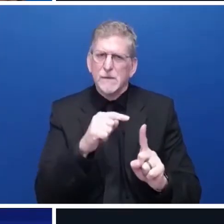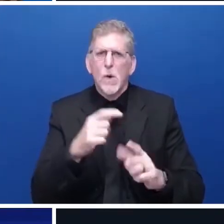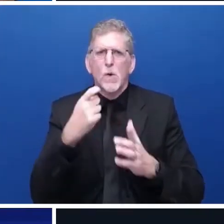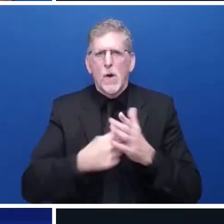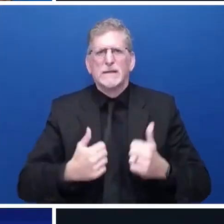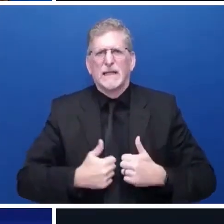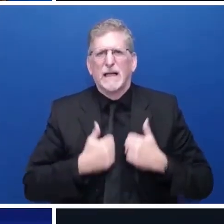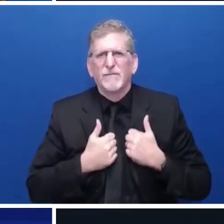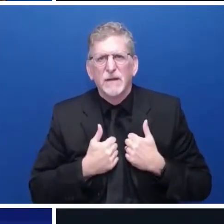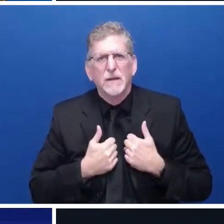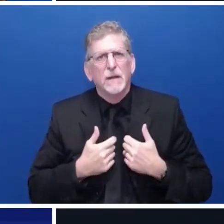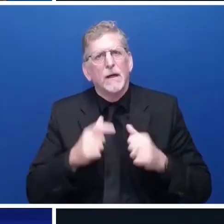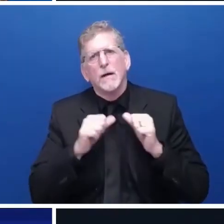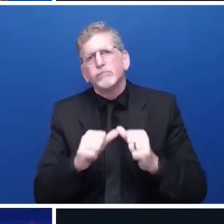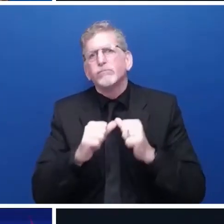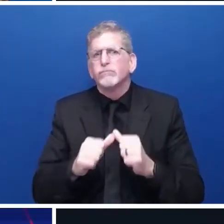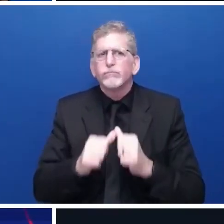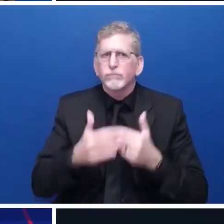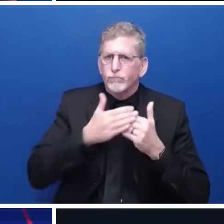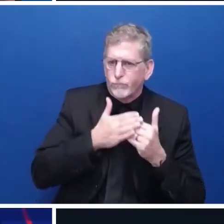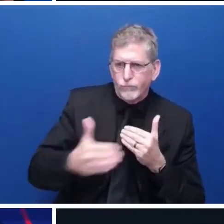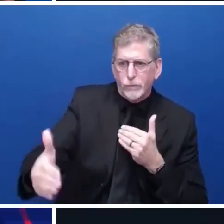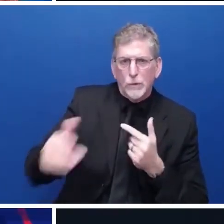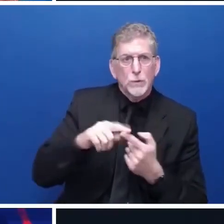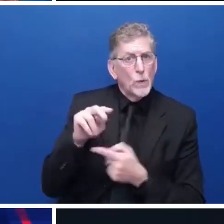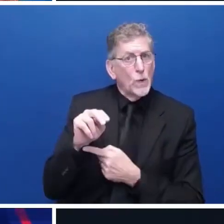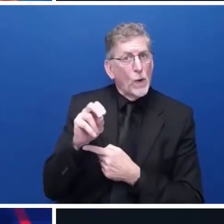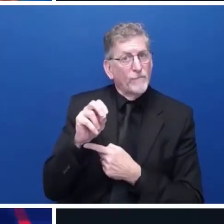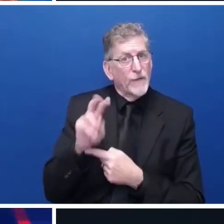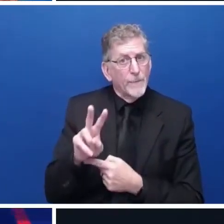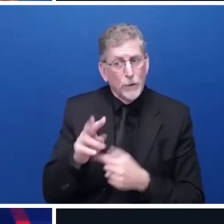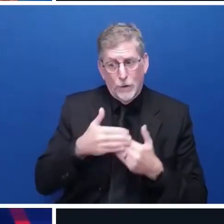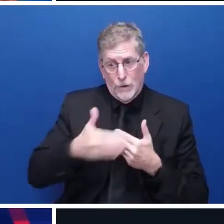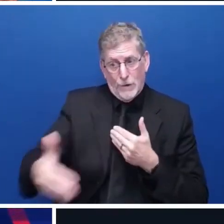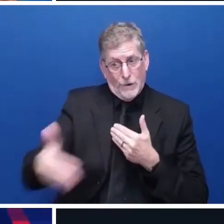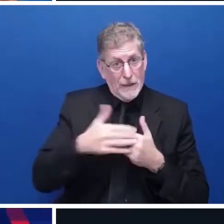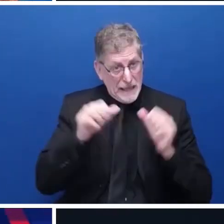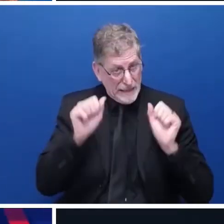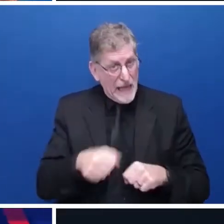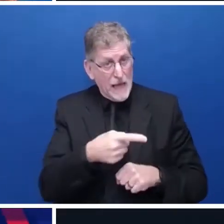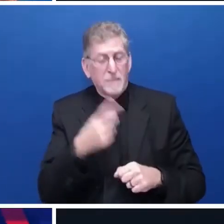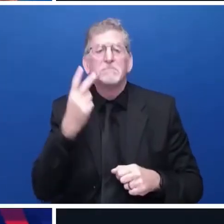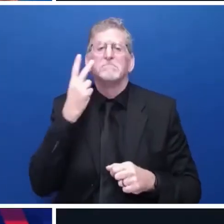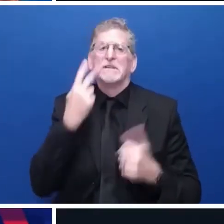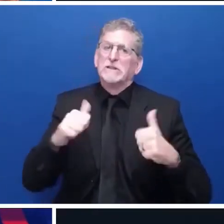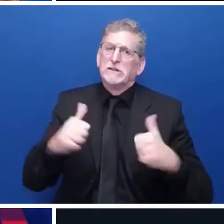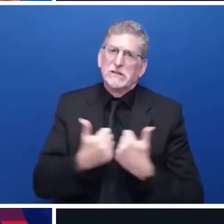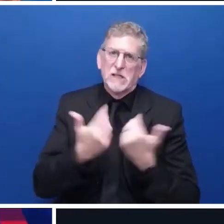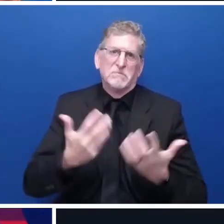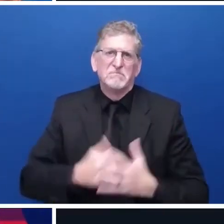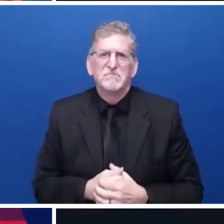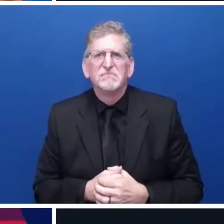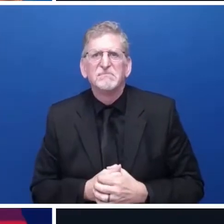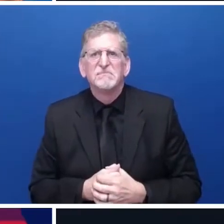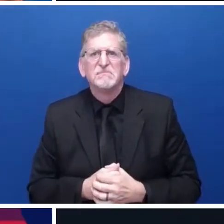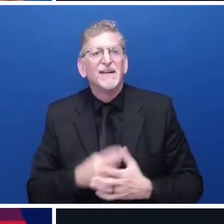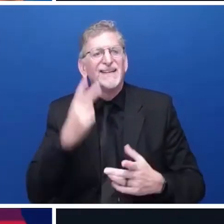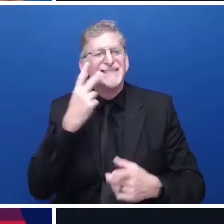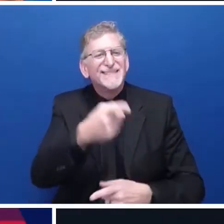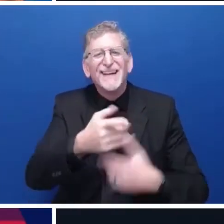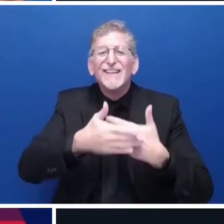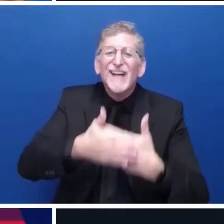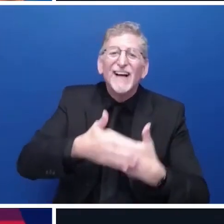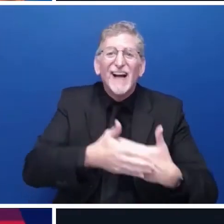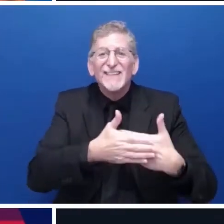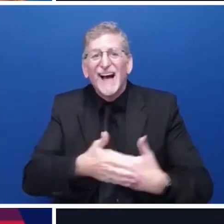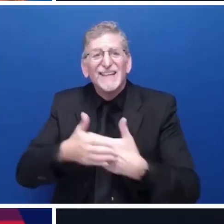through November is the real challenge. And you see there the president shaking hands with the Chief Justice of the Supreme Court and the three other members of the court that we